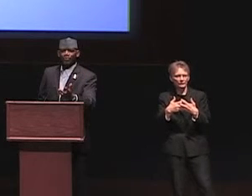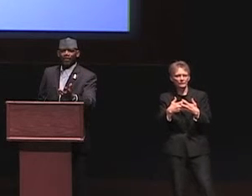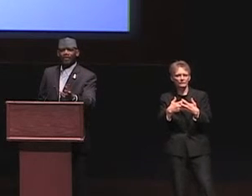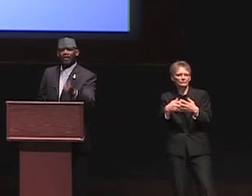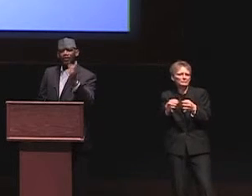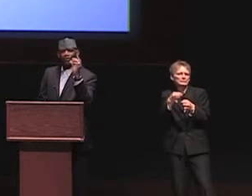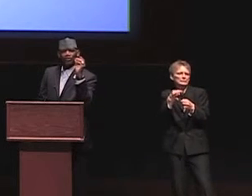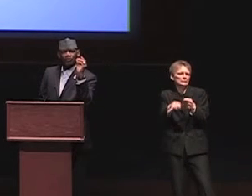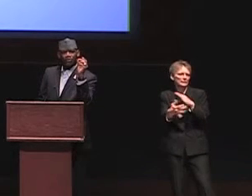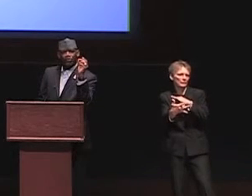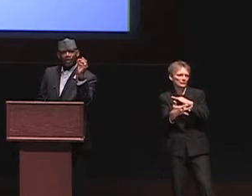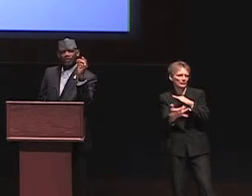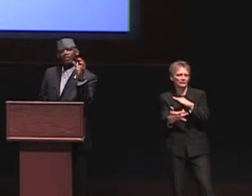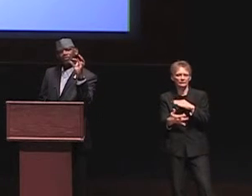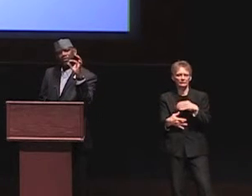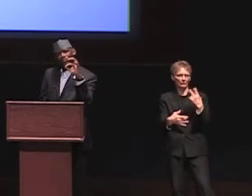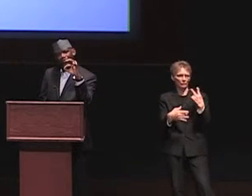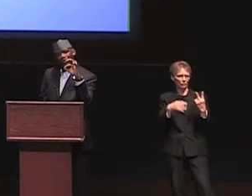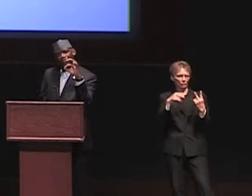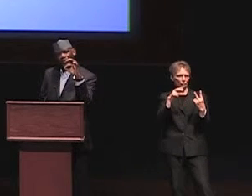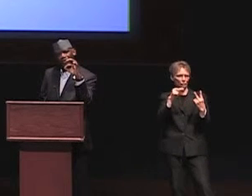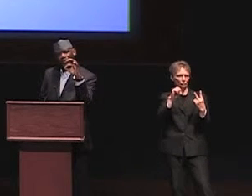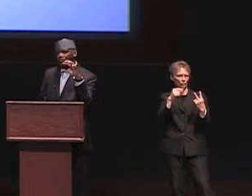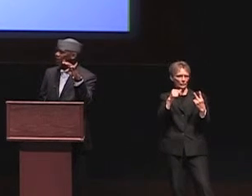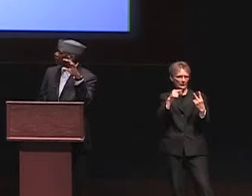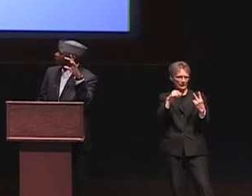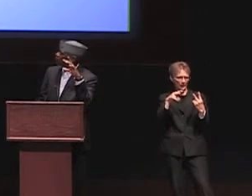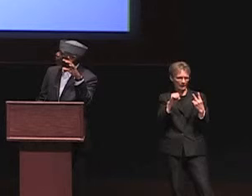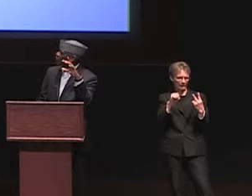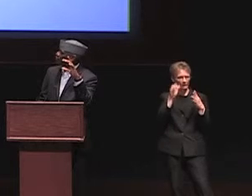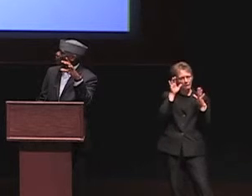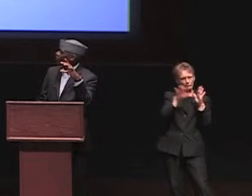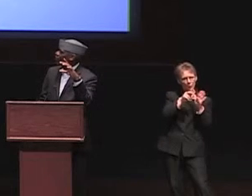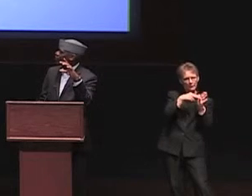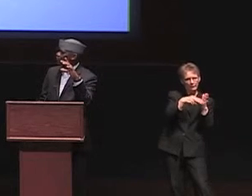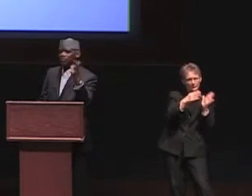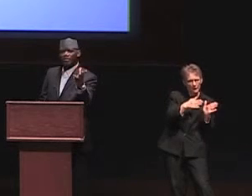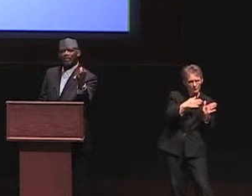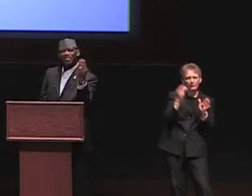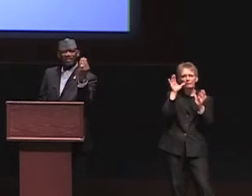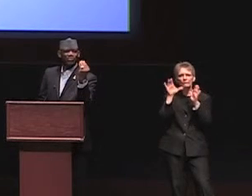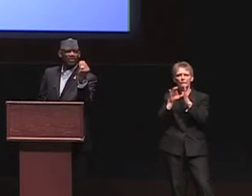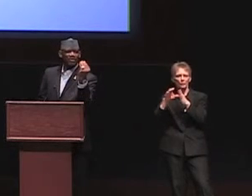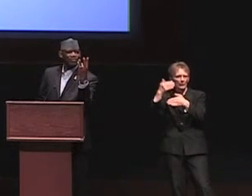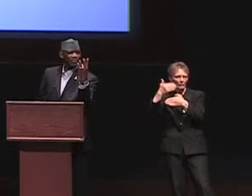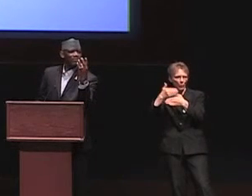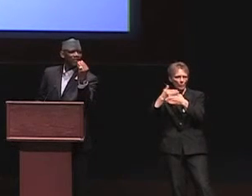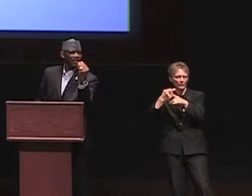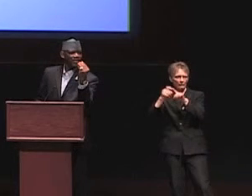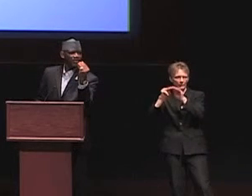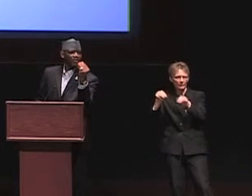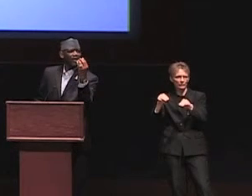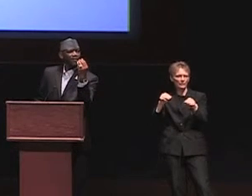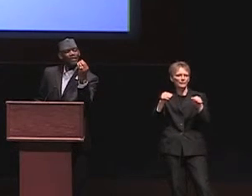very simple technique. I took 2 negatives, a photograph of a dancer and a photograph of a window at the Newark Museum, and I sandwiched them. I put